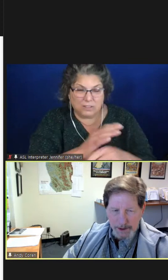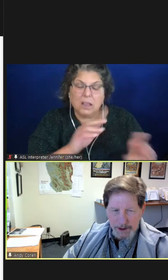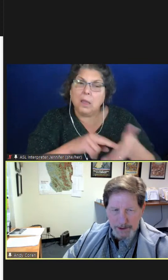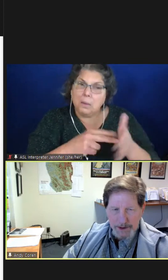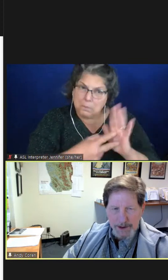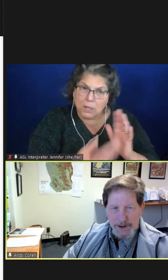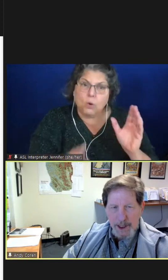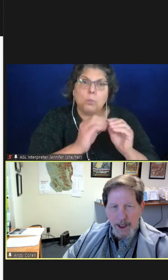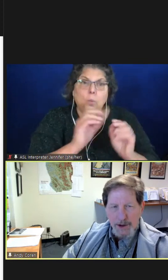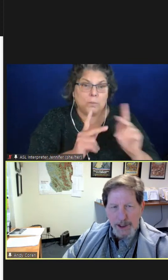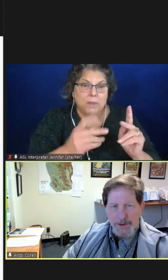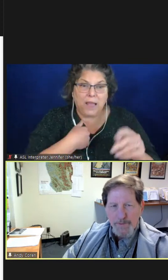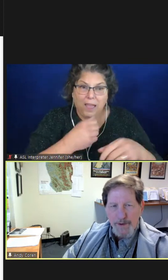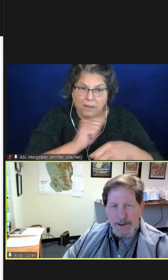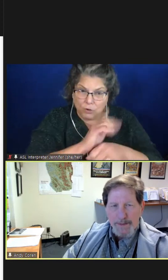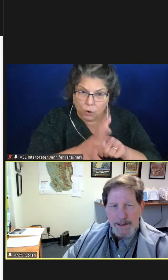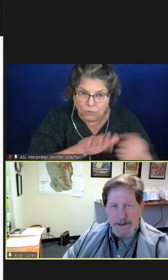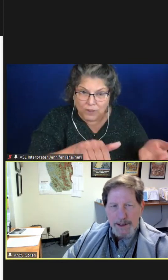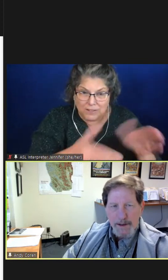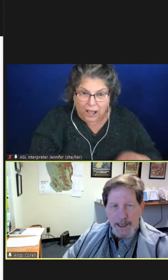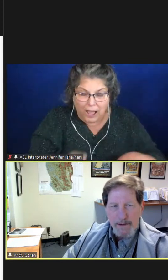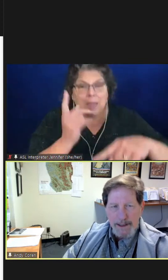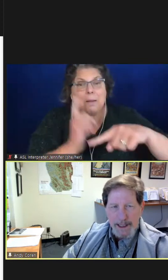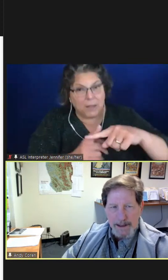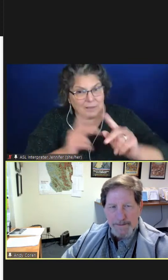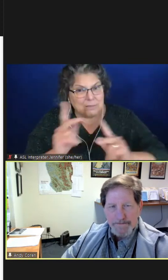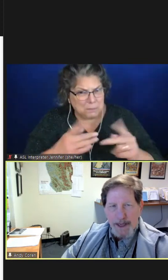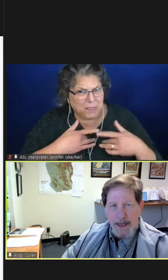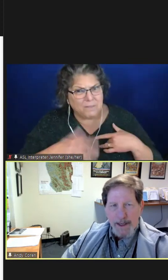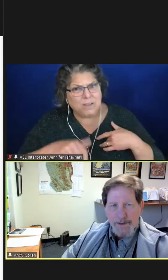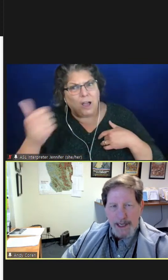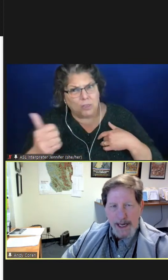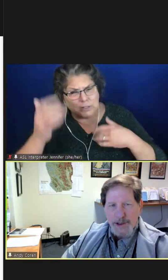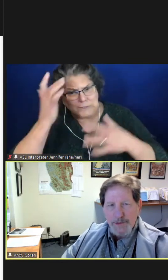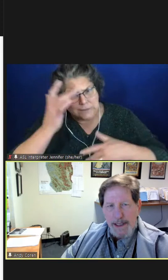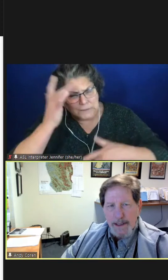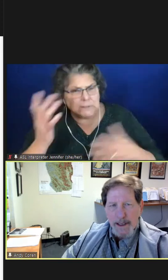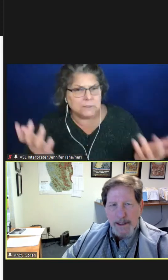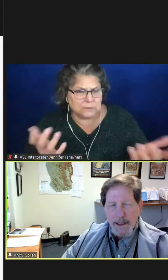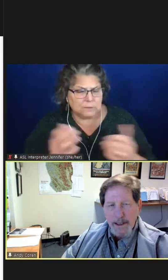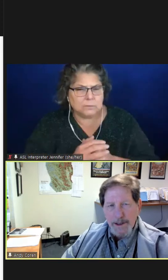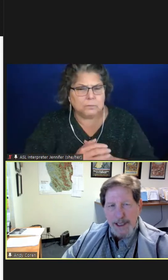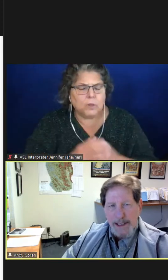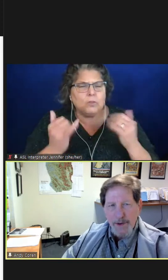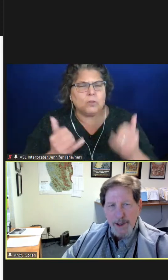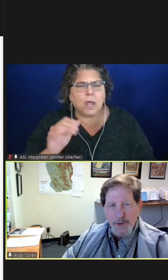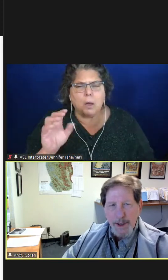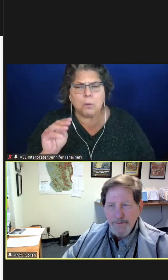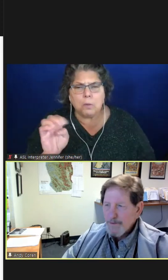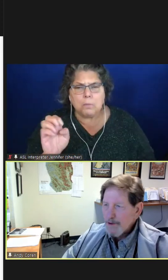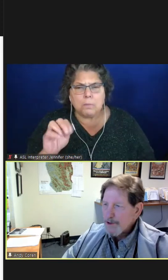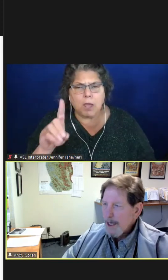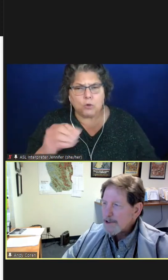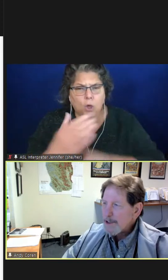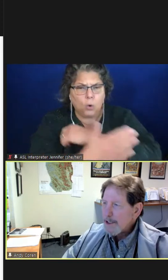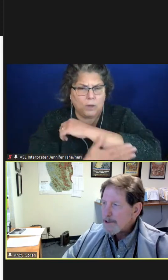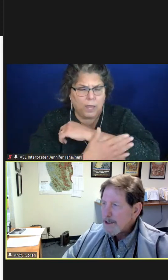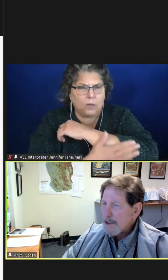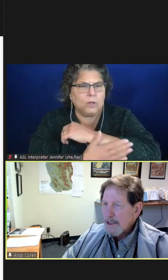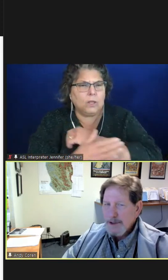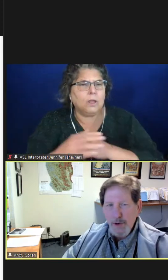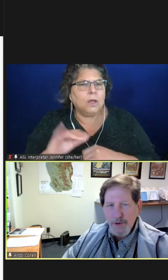as other illnesses. So let's move on to Mendocino County data. The case rate on January 21st,